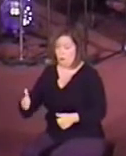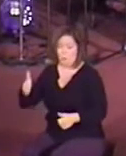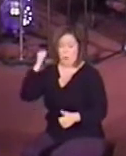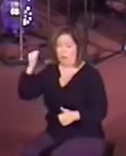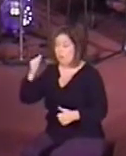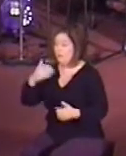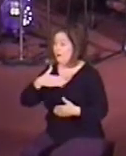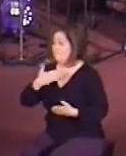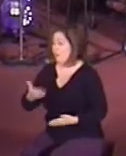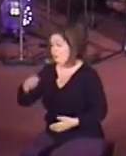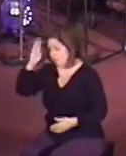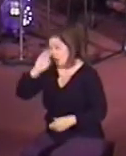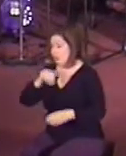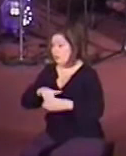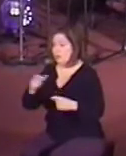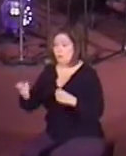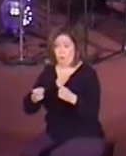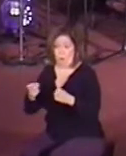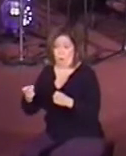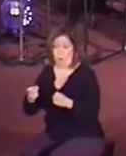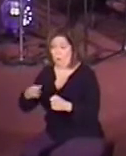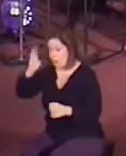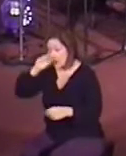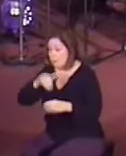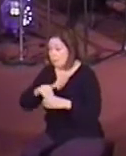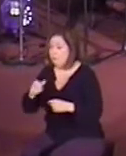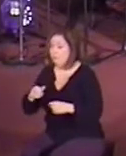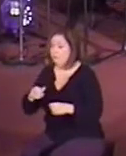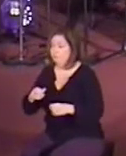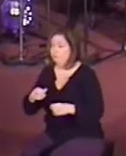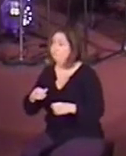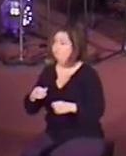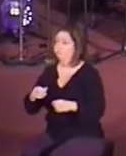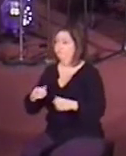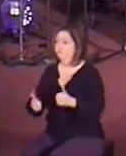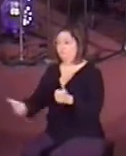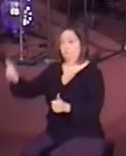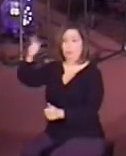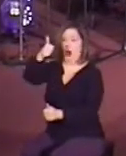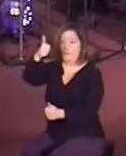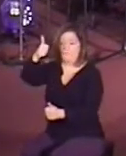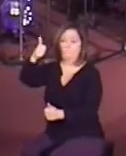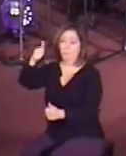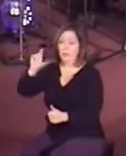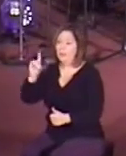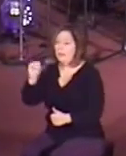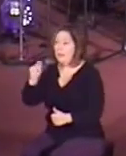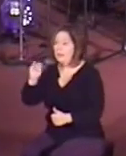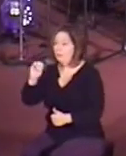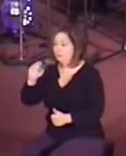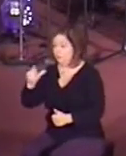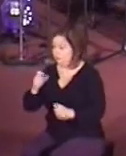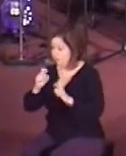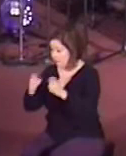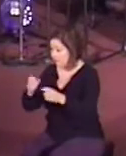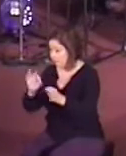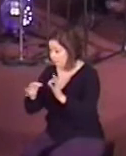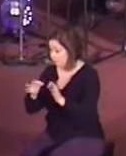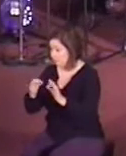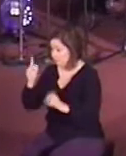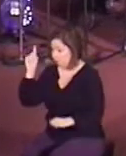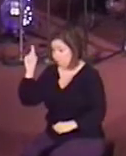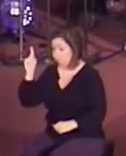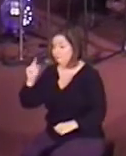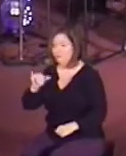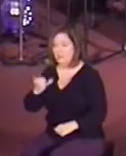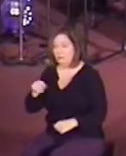confess God is in control. God is in charge. And so Daniel gives this interpretation. And he says, this is